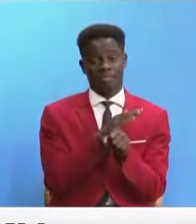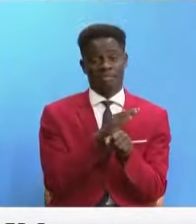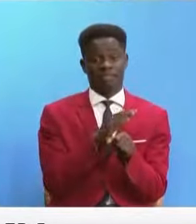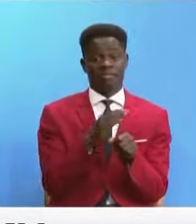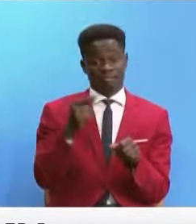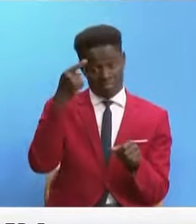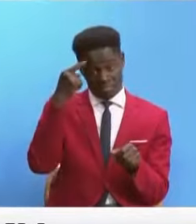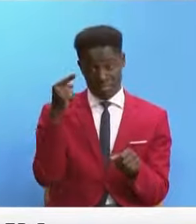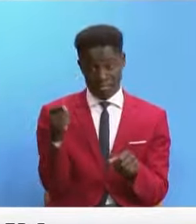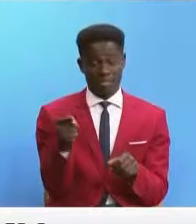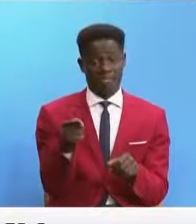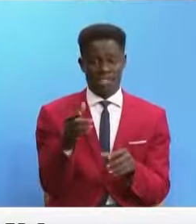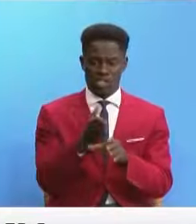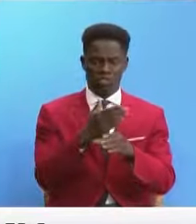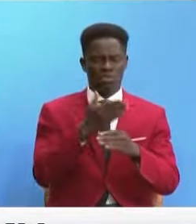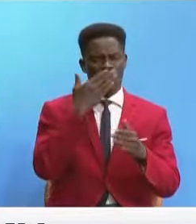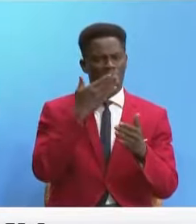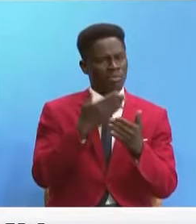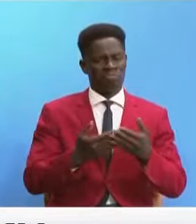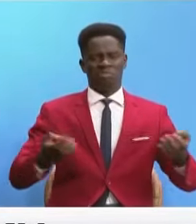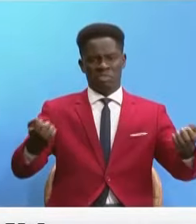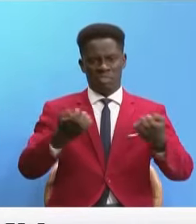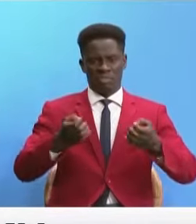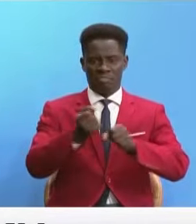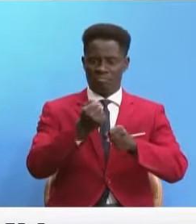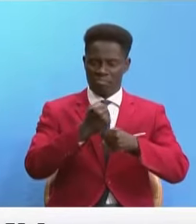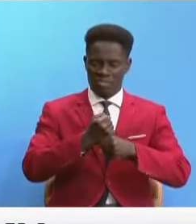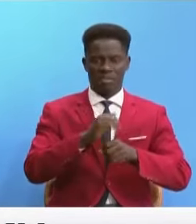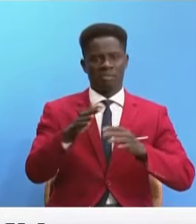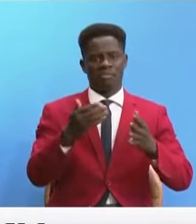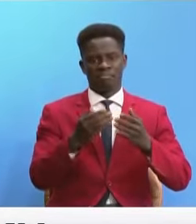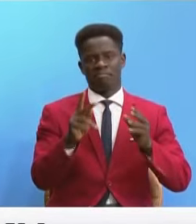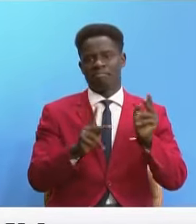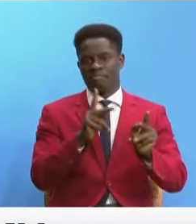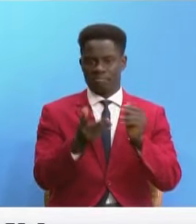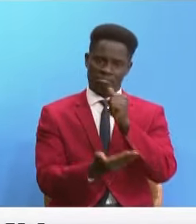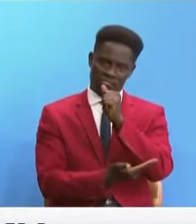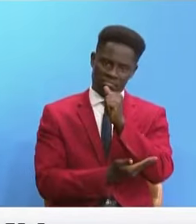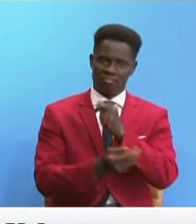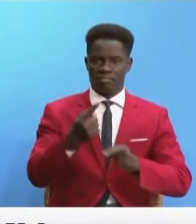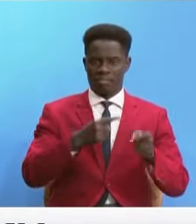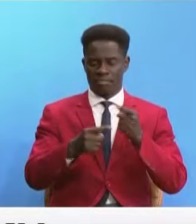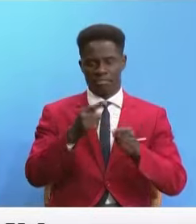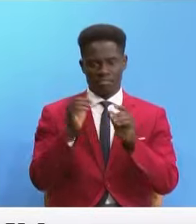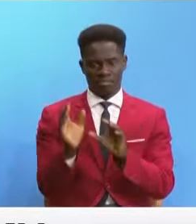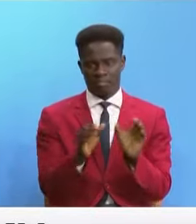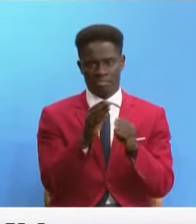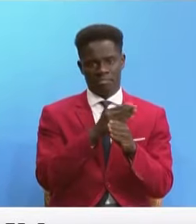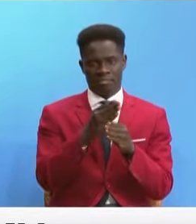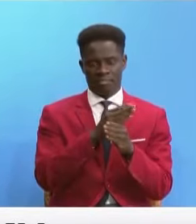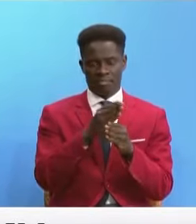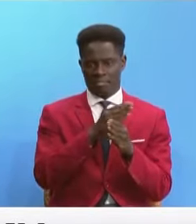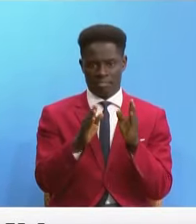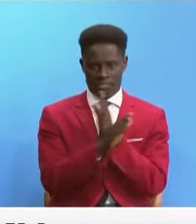conducive environment that makes everyone welcome to do business in Zambia. As regulators,